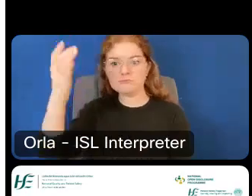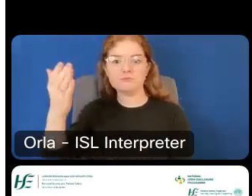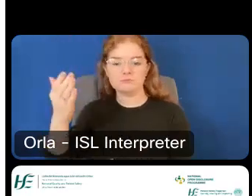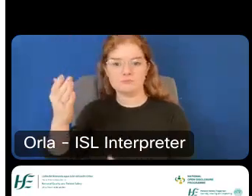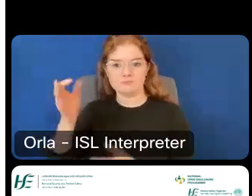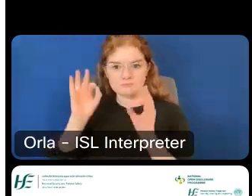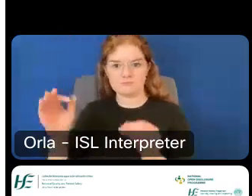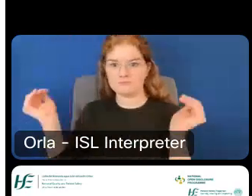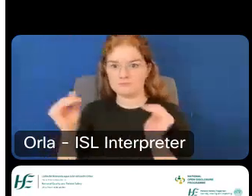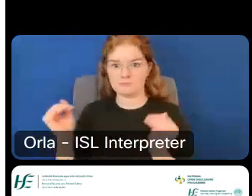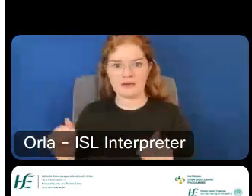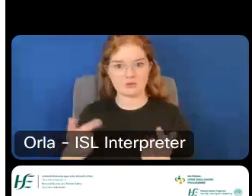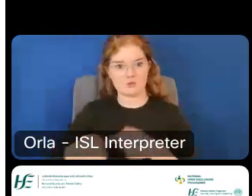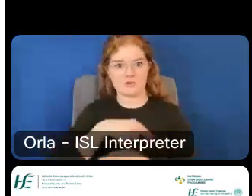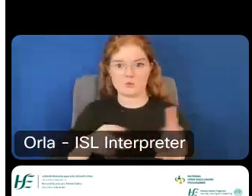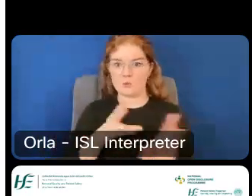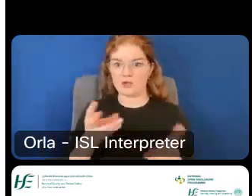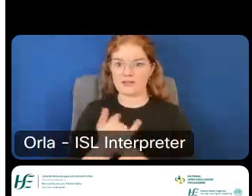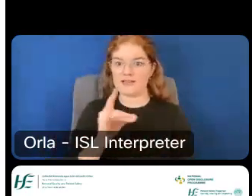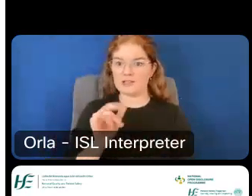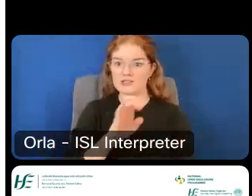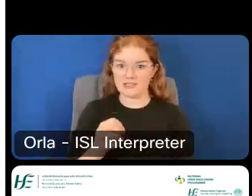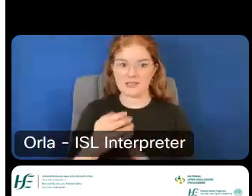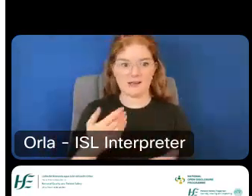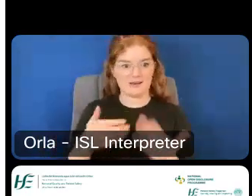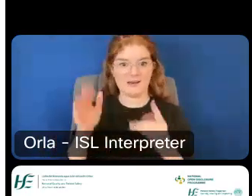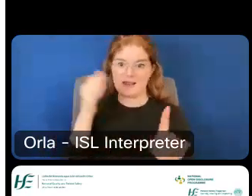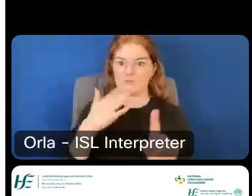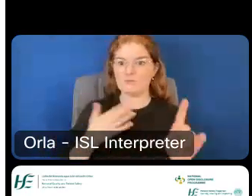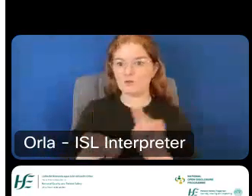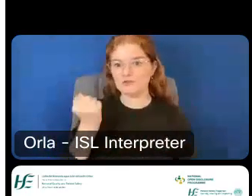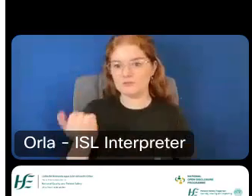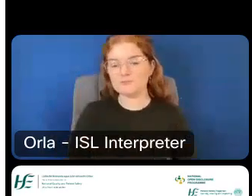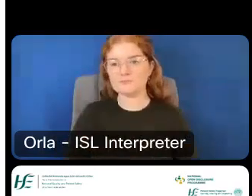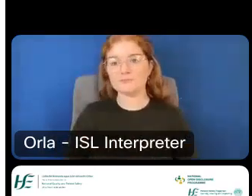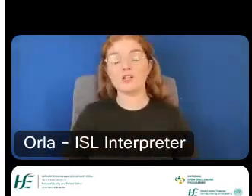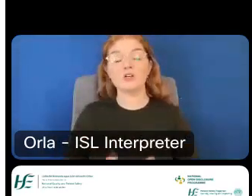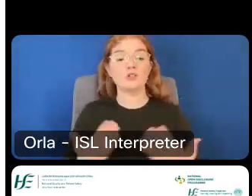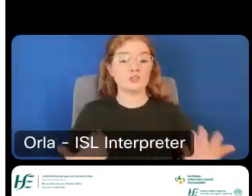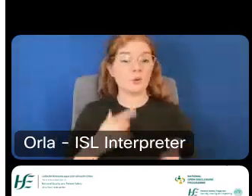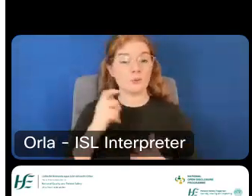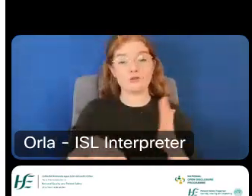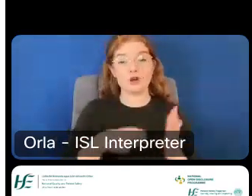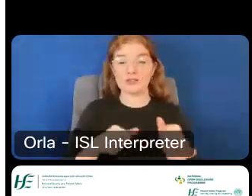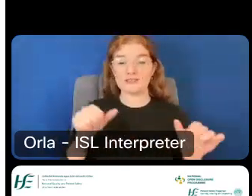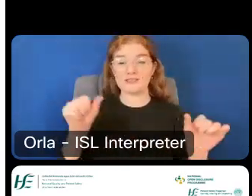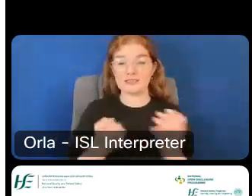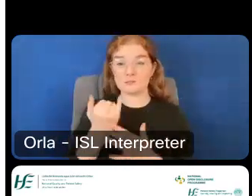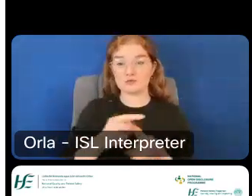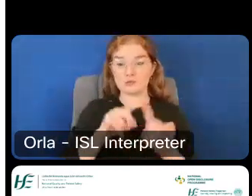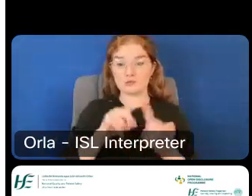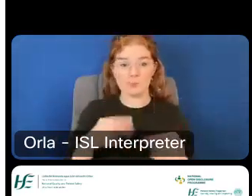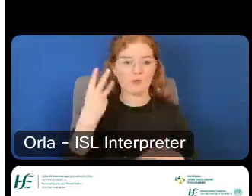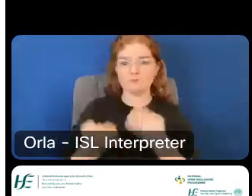with the working within the HSE and what we were trying to achieve. So our project brief really was to explore